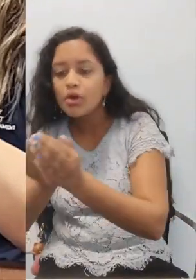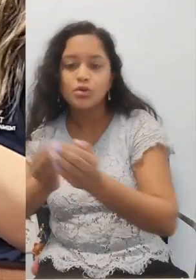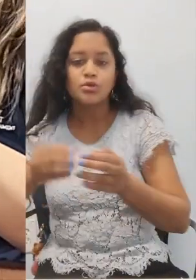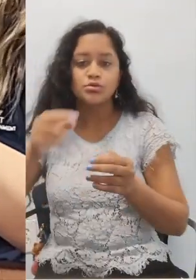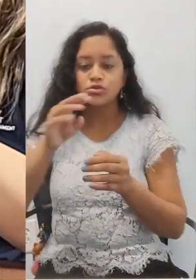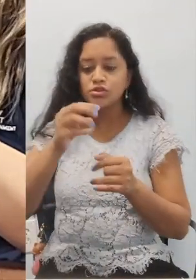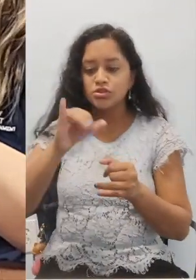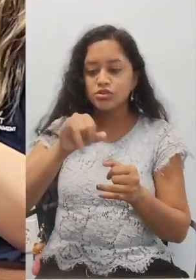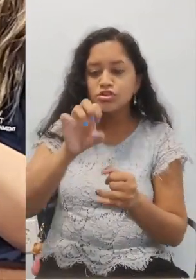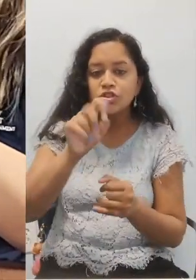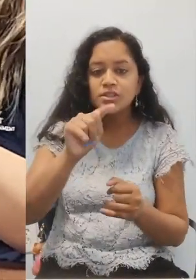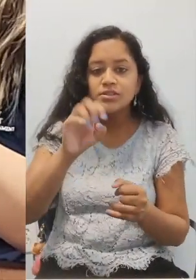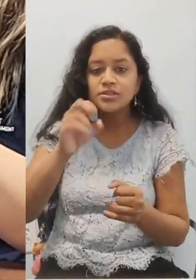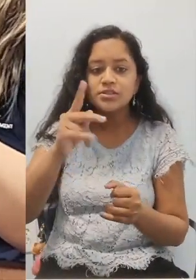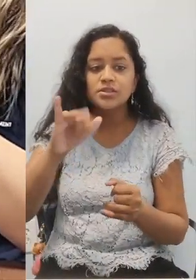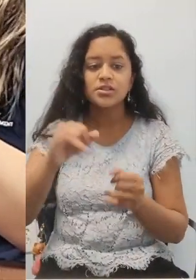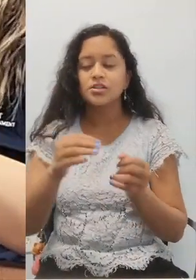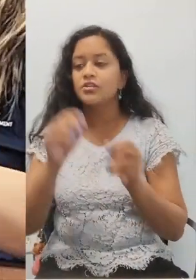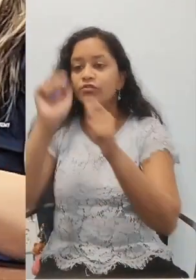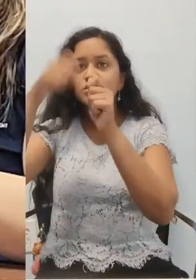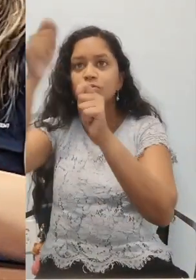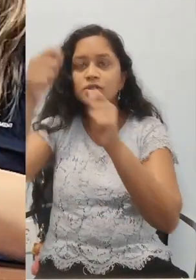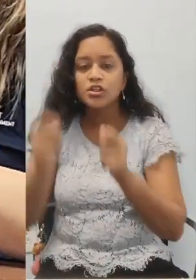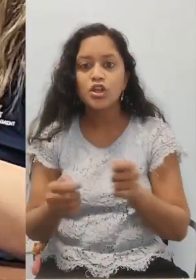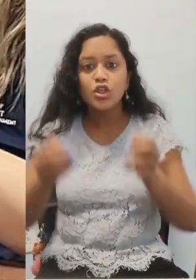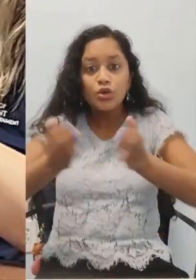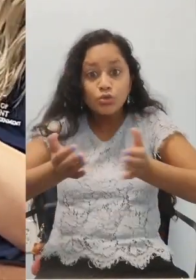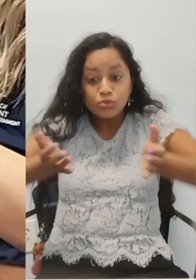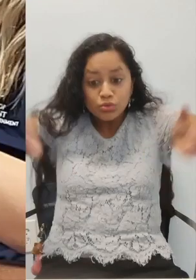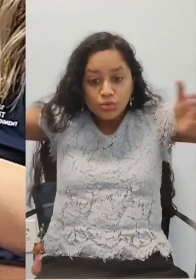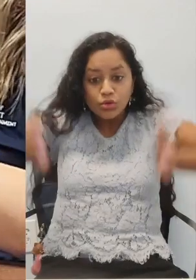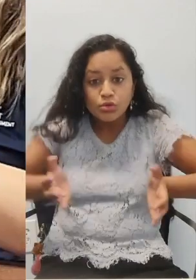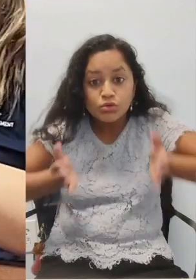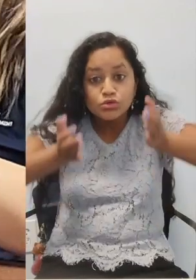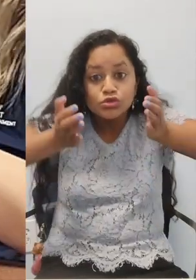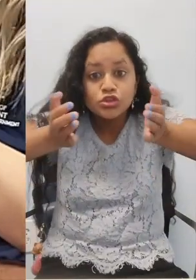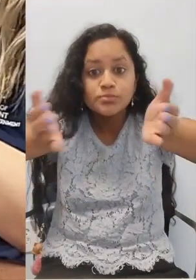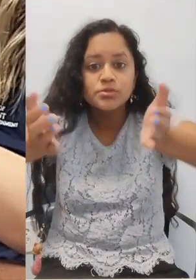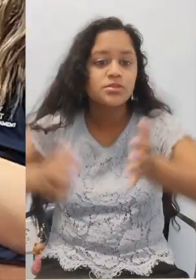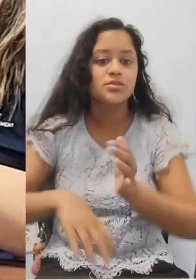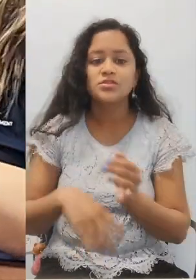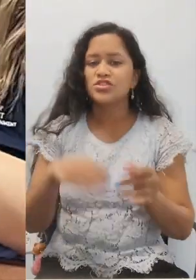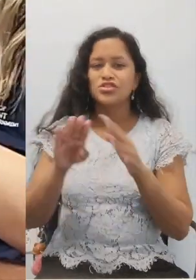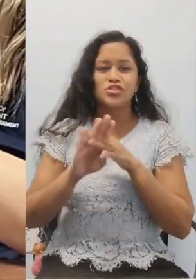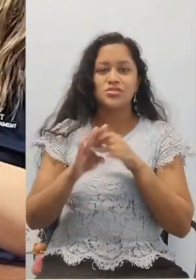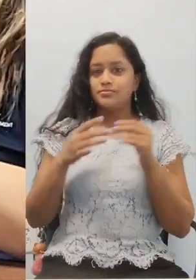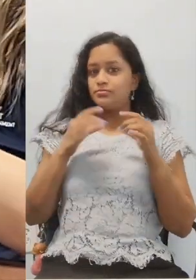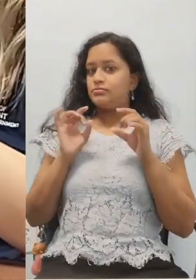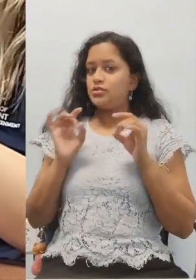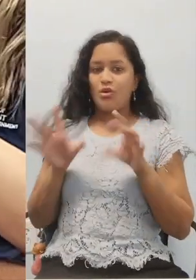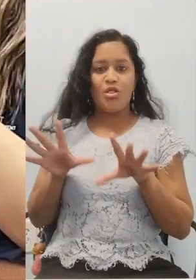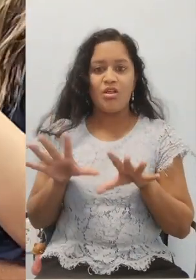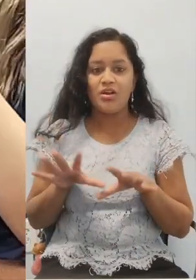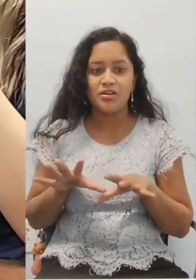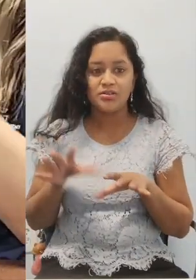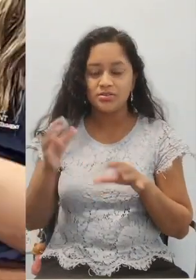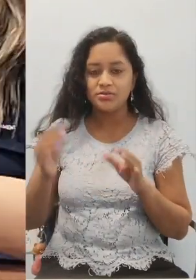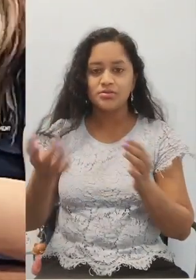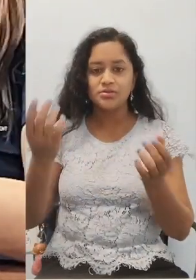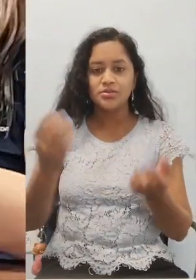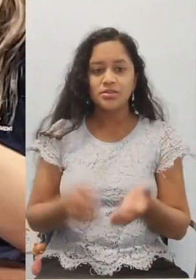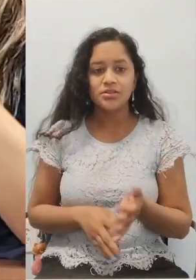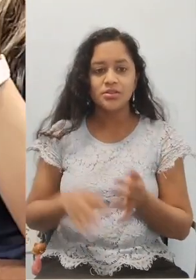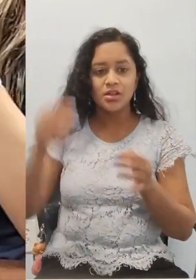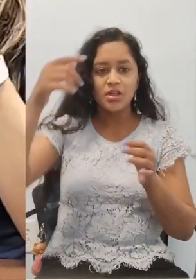will be very special if you see one, because all the people in the water swimming, the jet skis, the boats, the divers, the fishermen, the